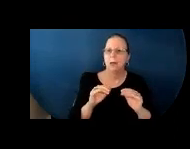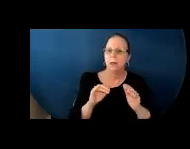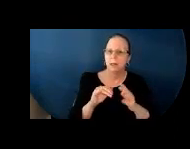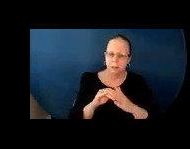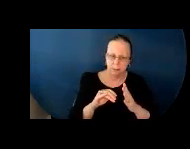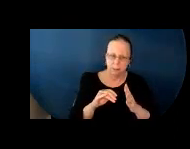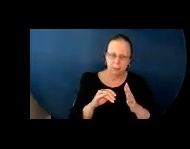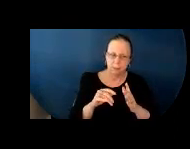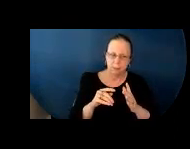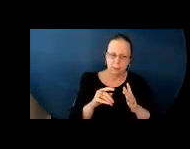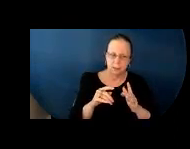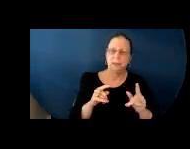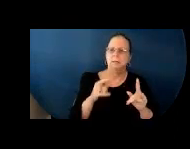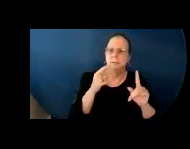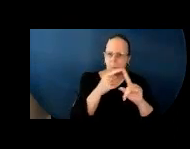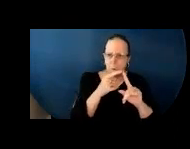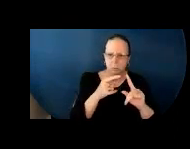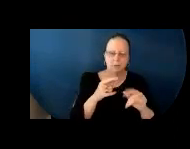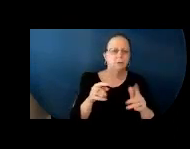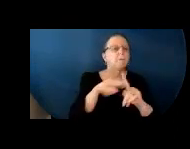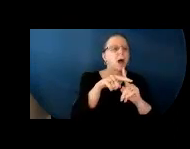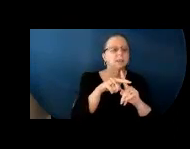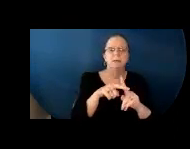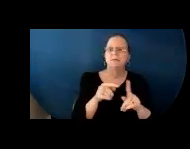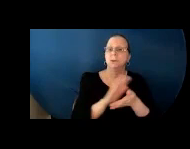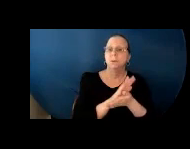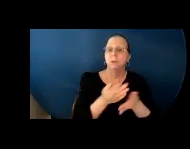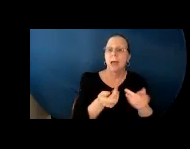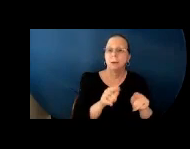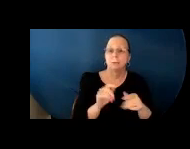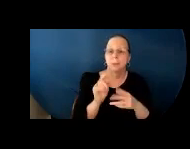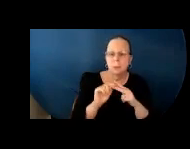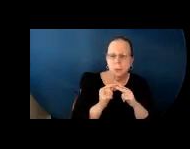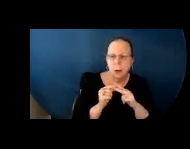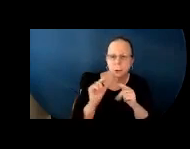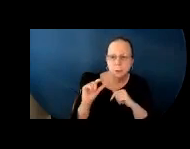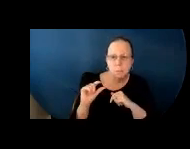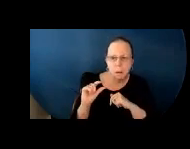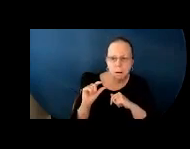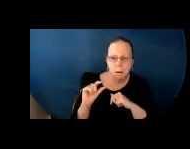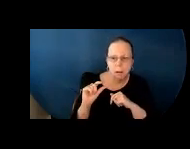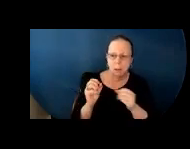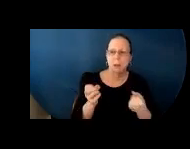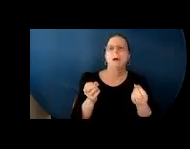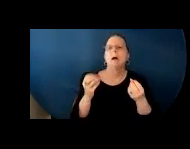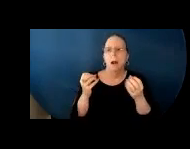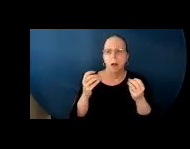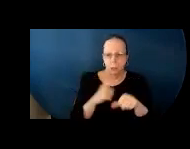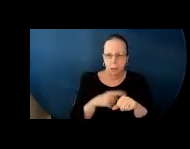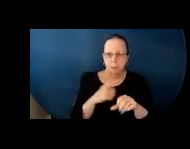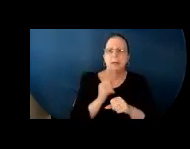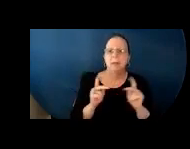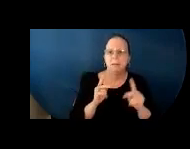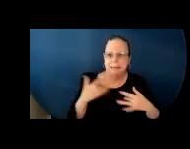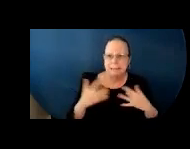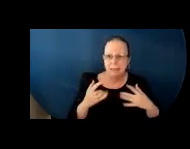that. Start small, right? And so a lot of times get people really excited and they want to dive right